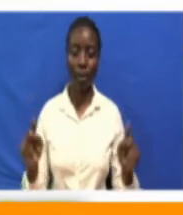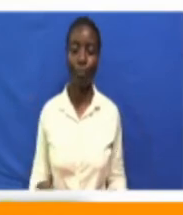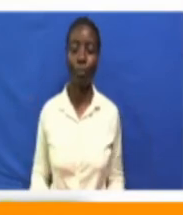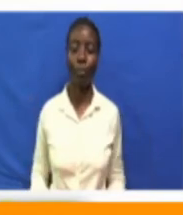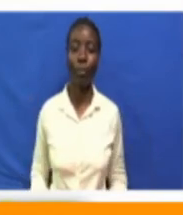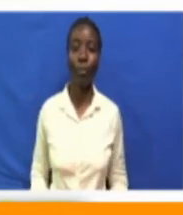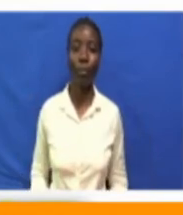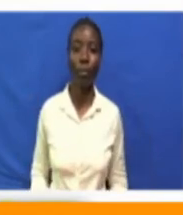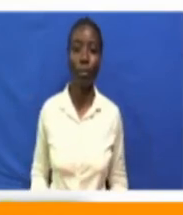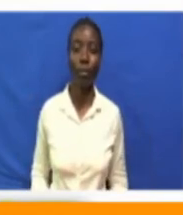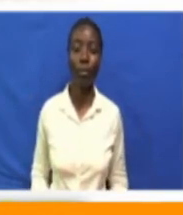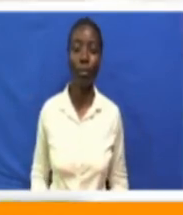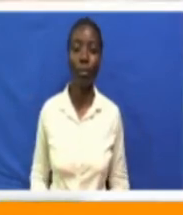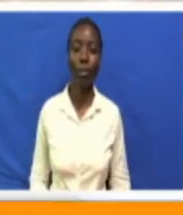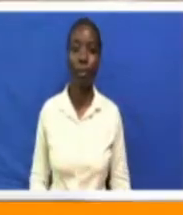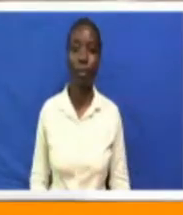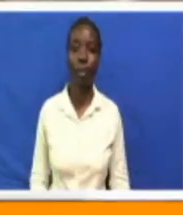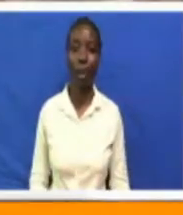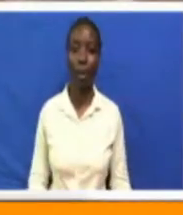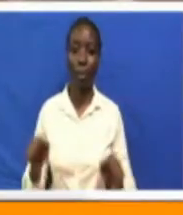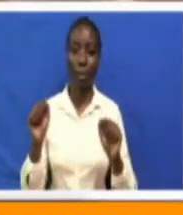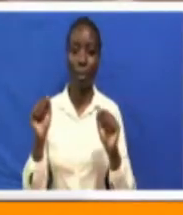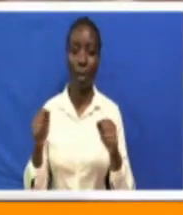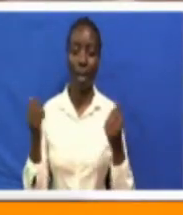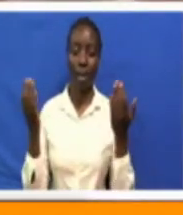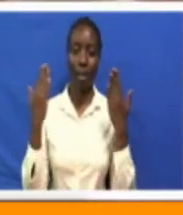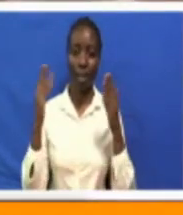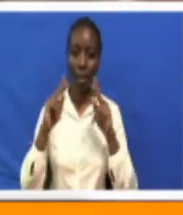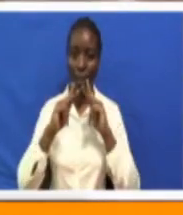Eternal peace Grant unto them O Lord